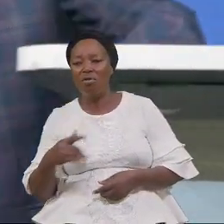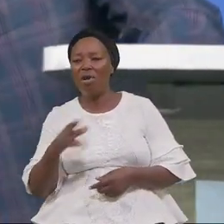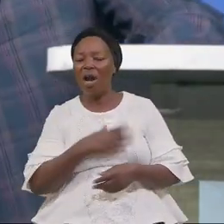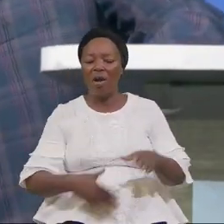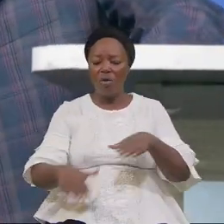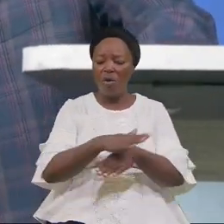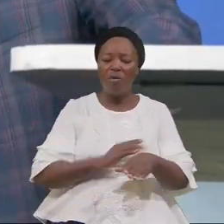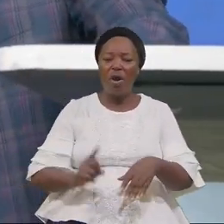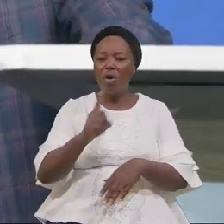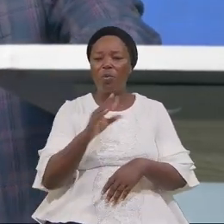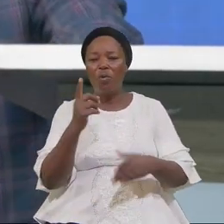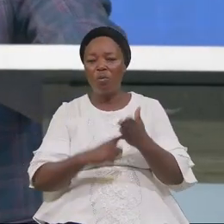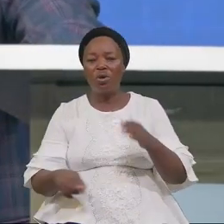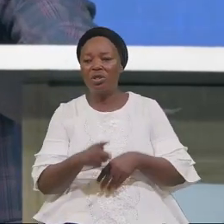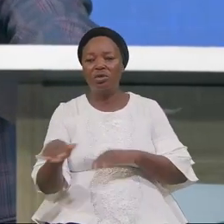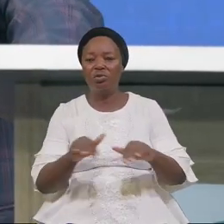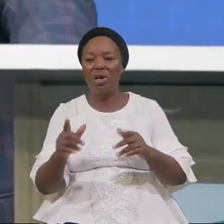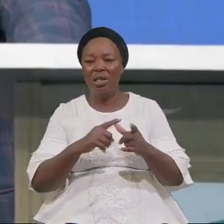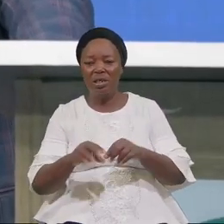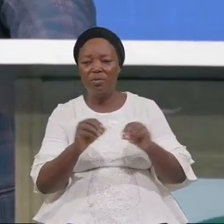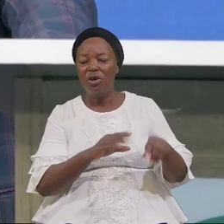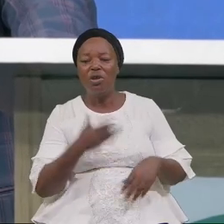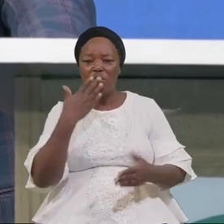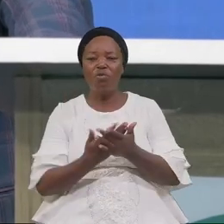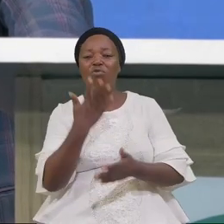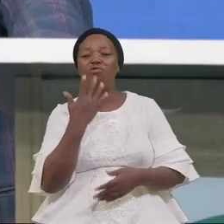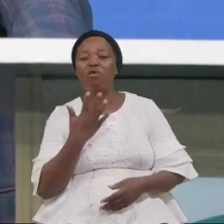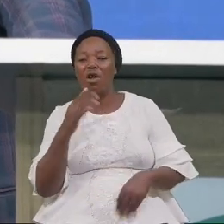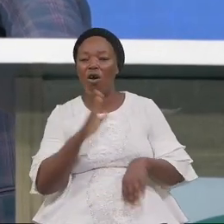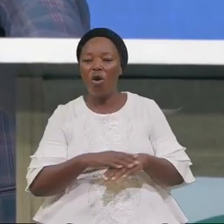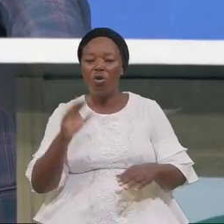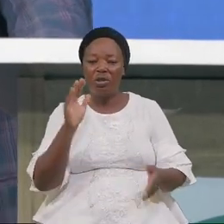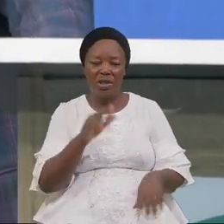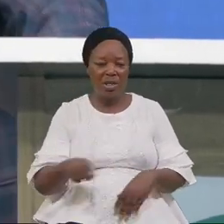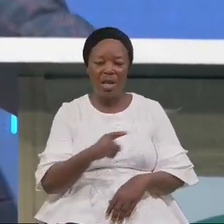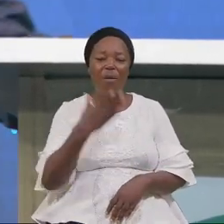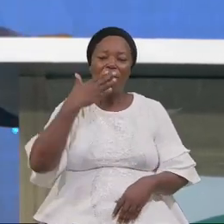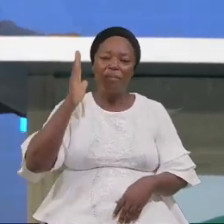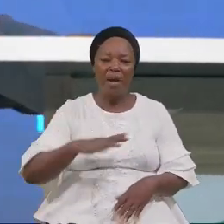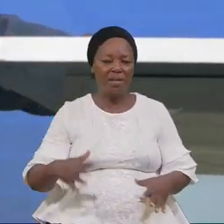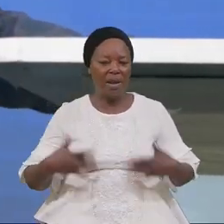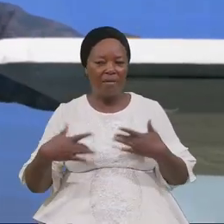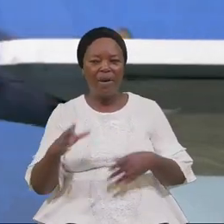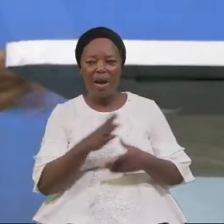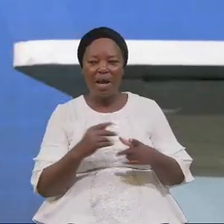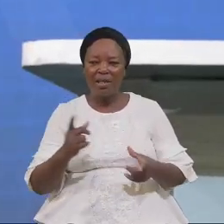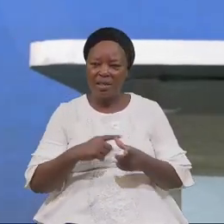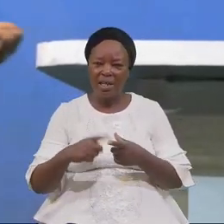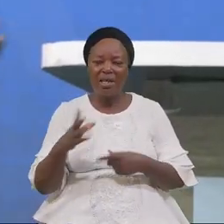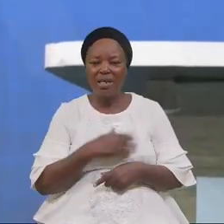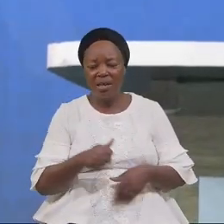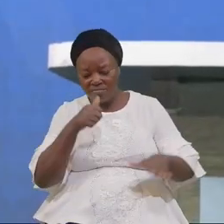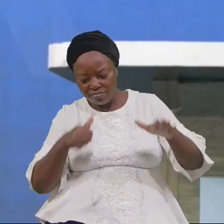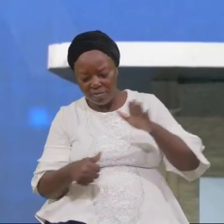they put a good color on their bad life, and they are covering their sin. And